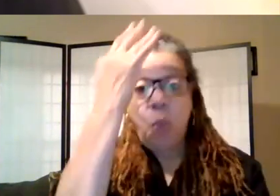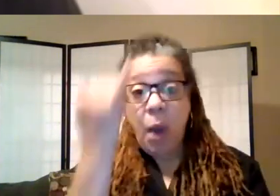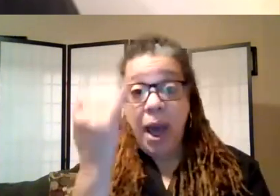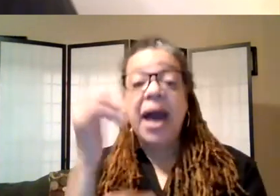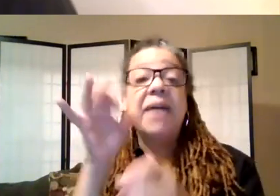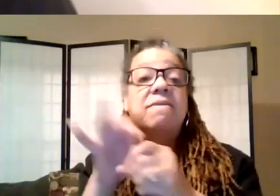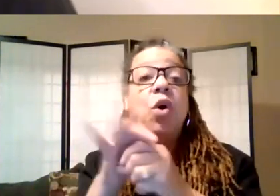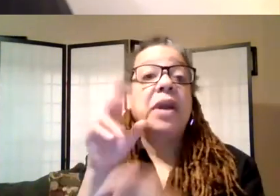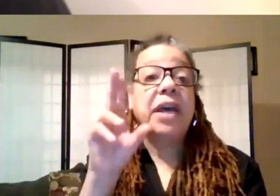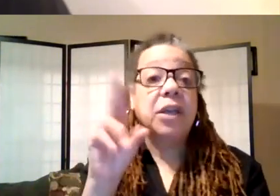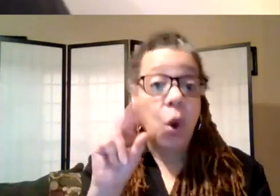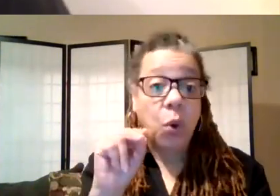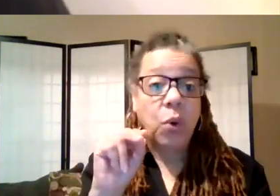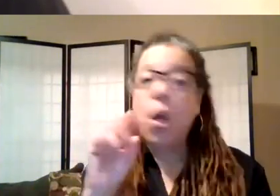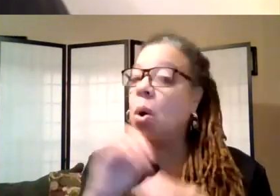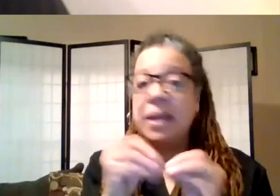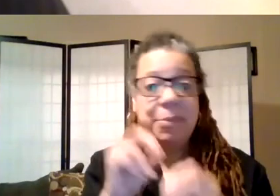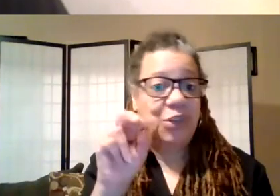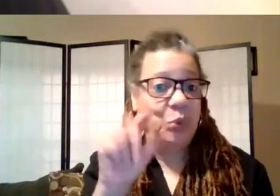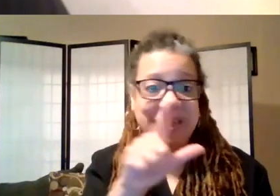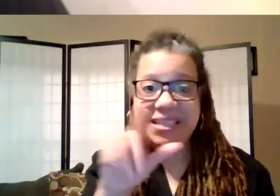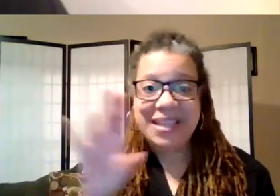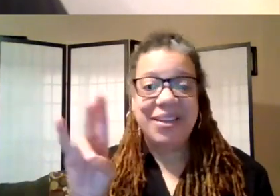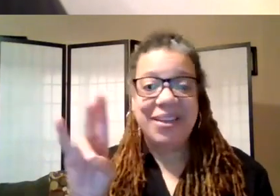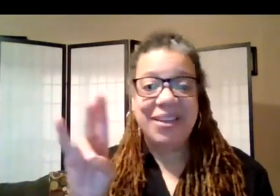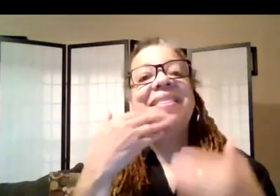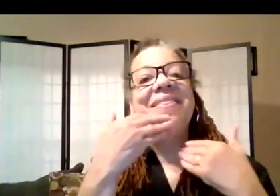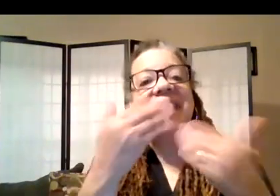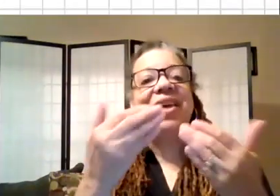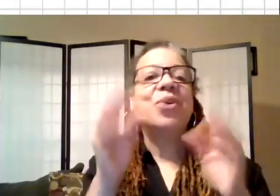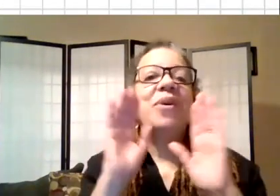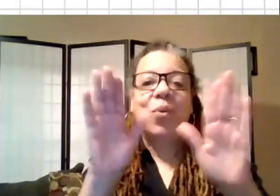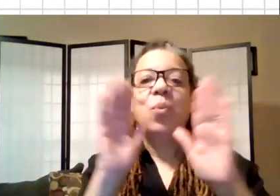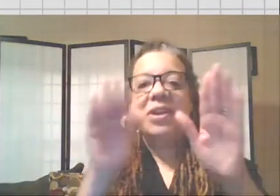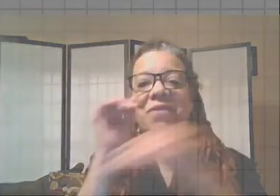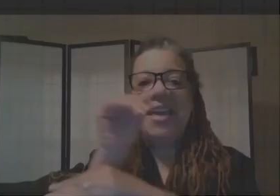So thank you all for this evening. Have a wonderful rest of your night. Until next week.